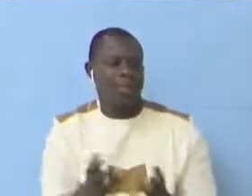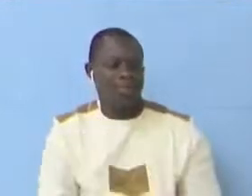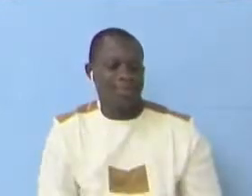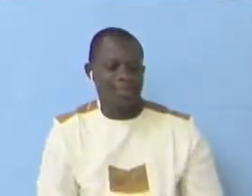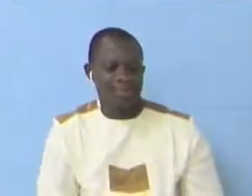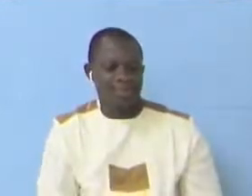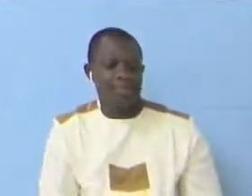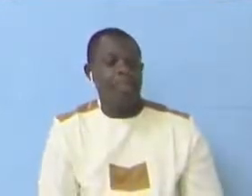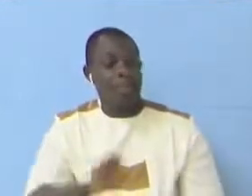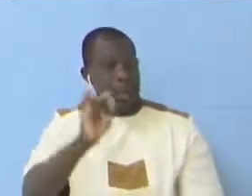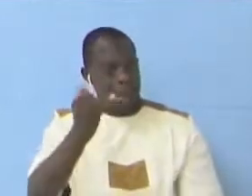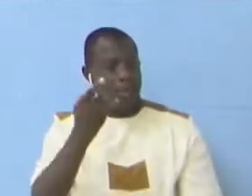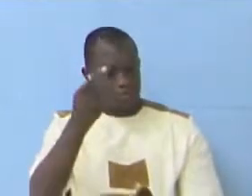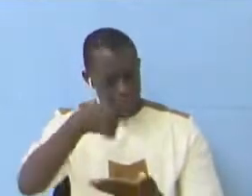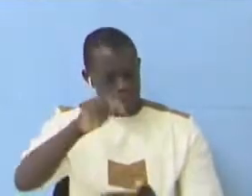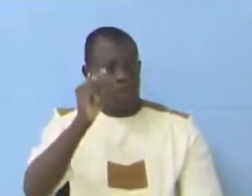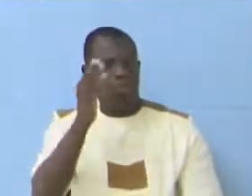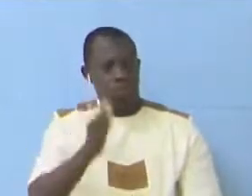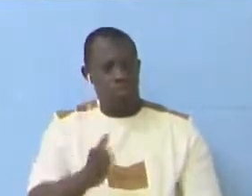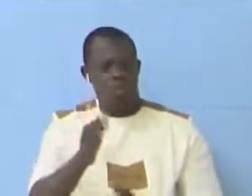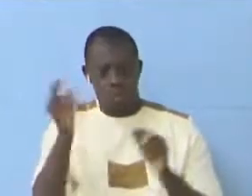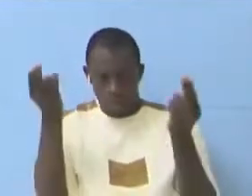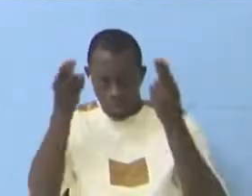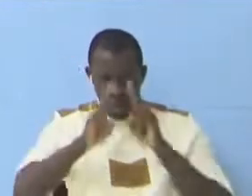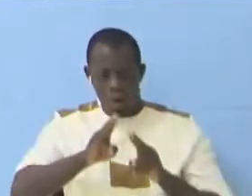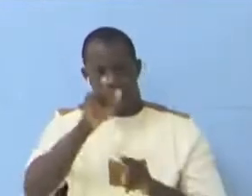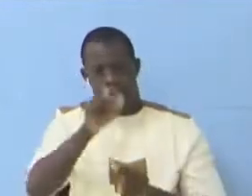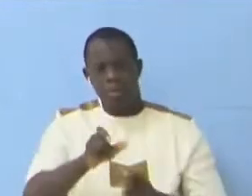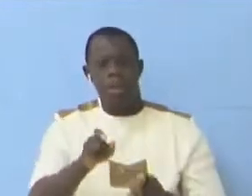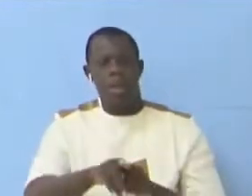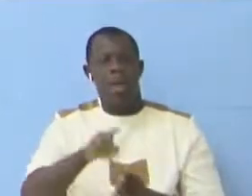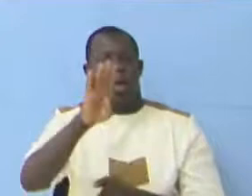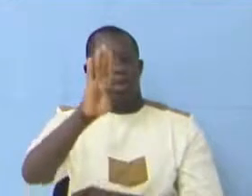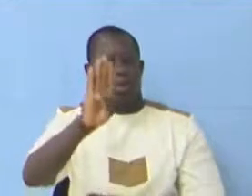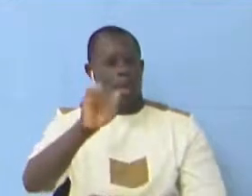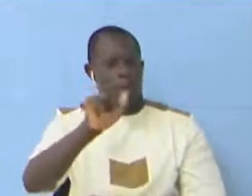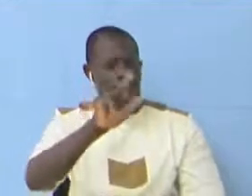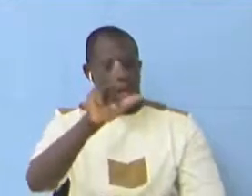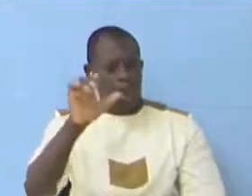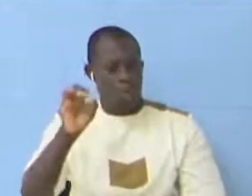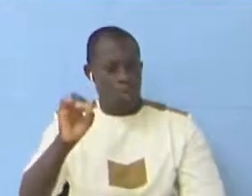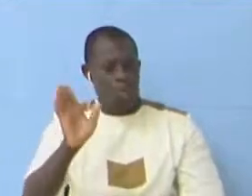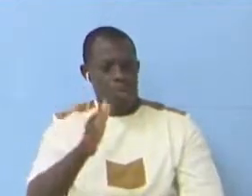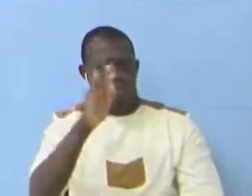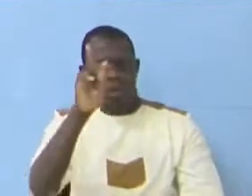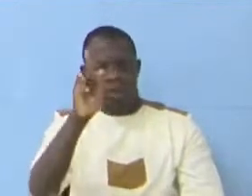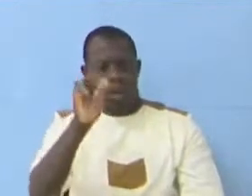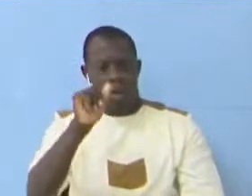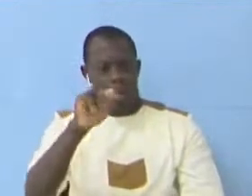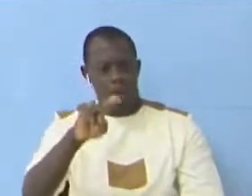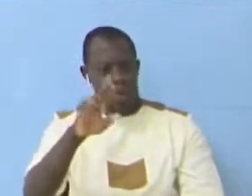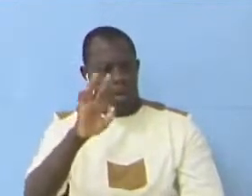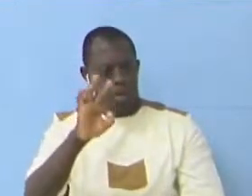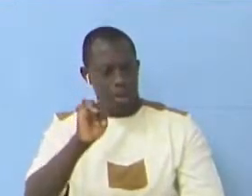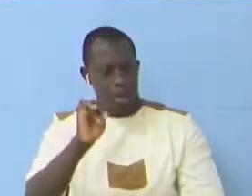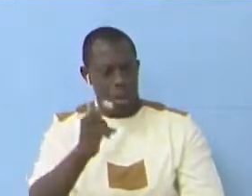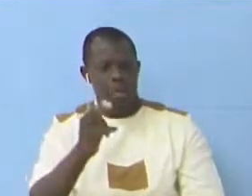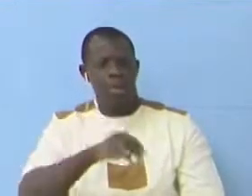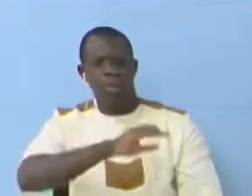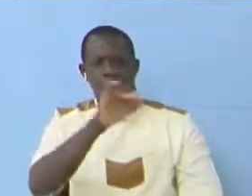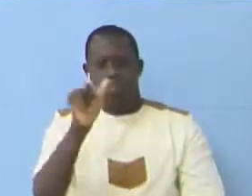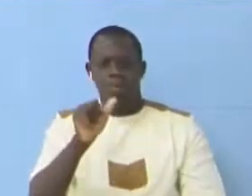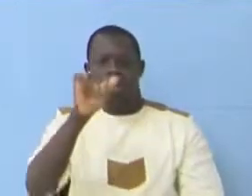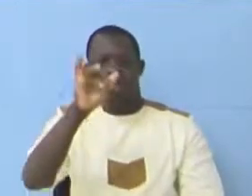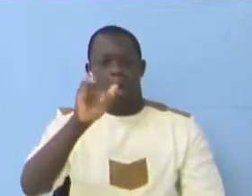That is correct, Council. waaw noonu la Council. Balo Kante, Baalo Kante. Yaya Drame, Yaya